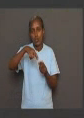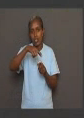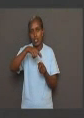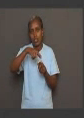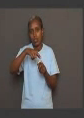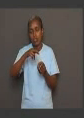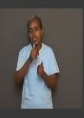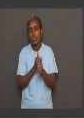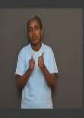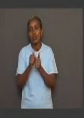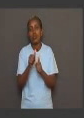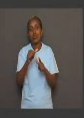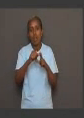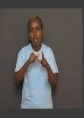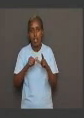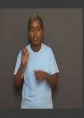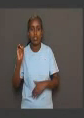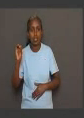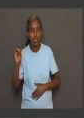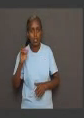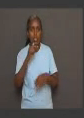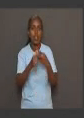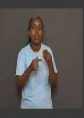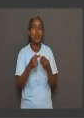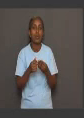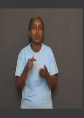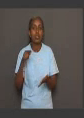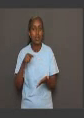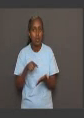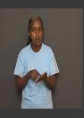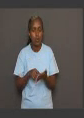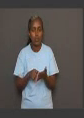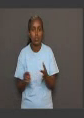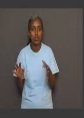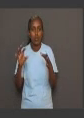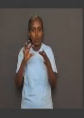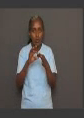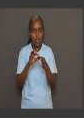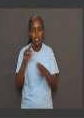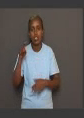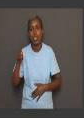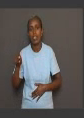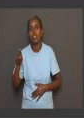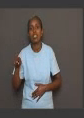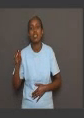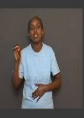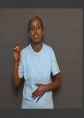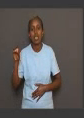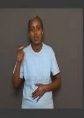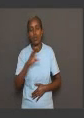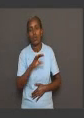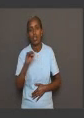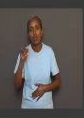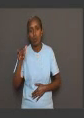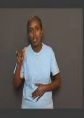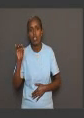through angle theta about a point at coordinates x, 0, and